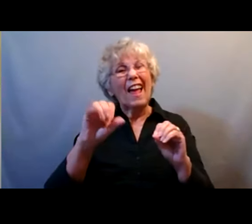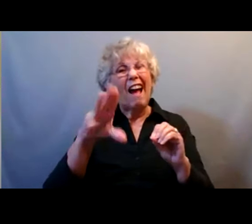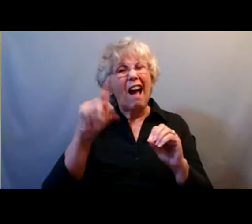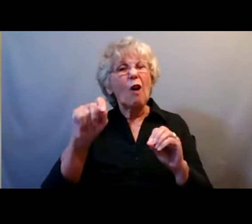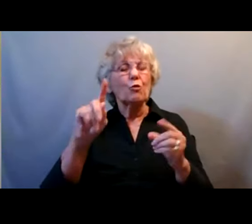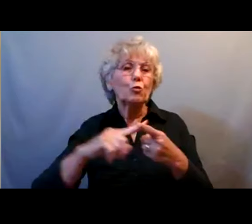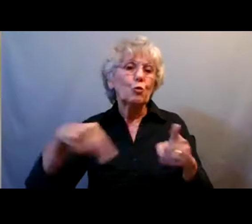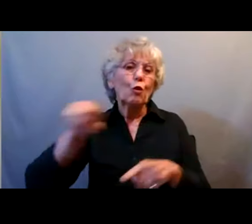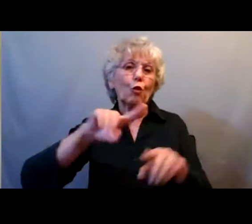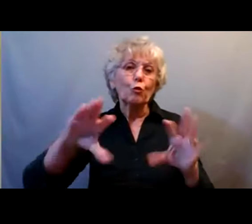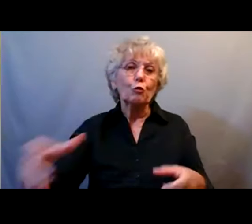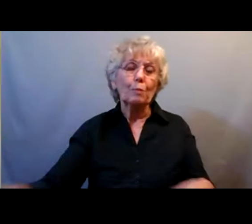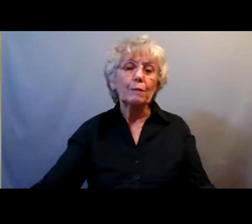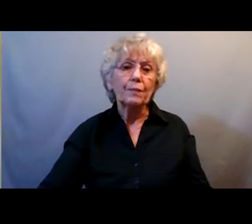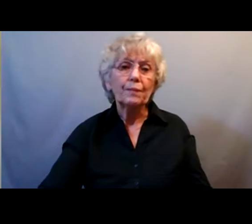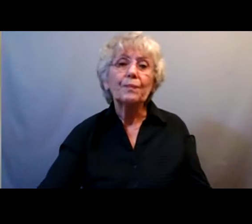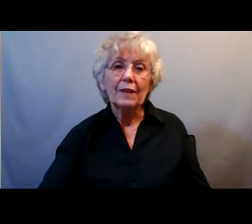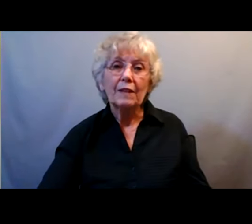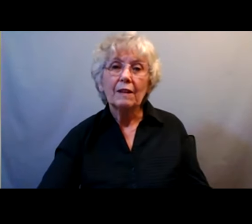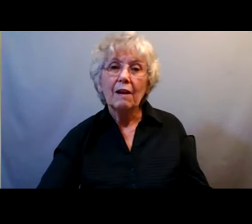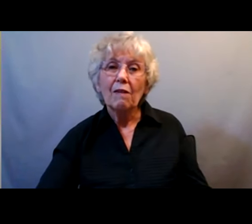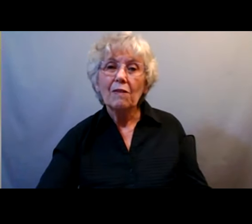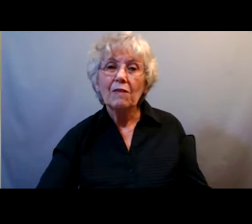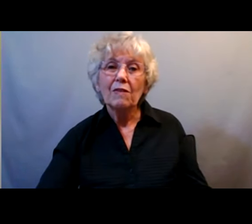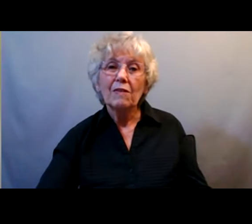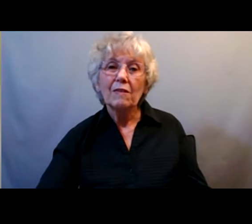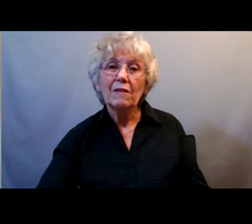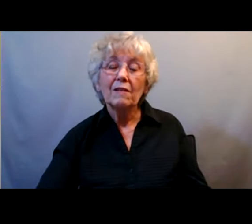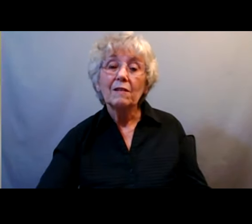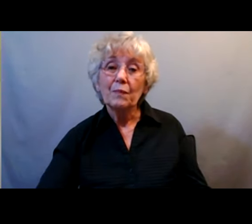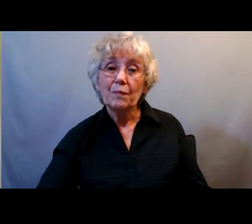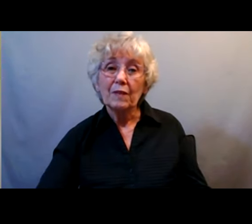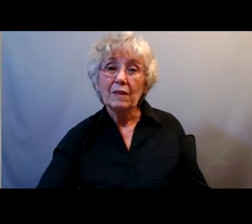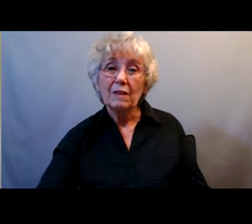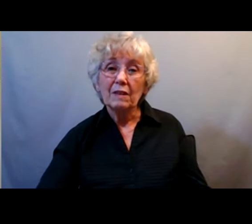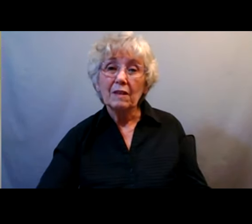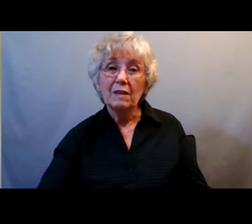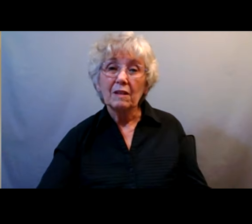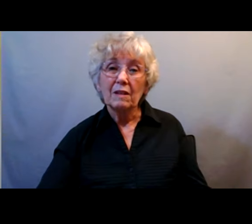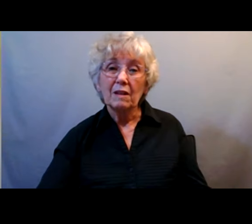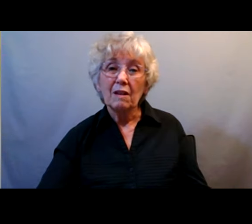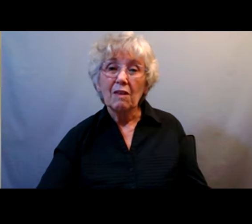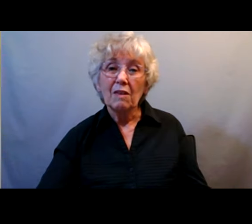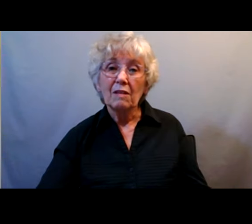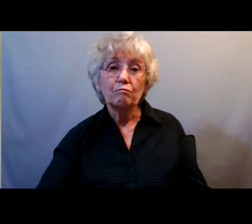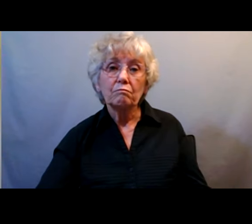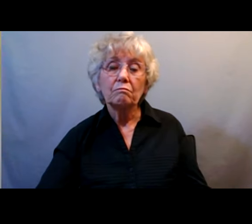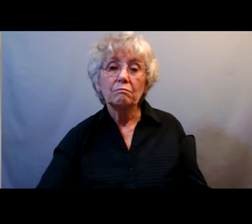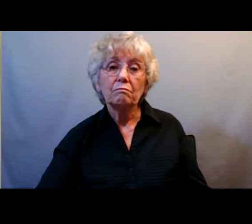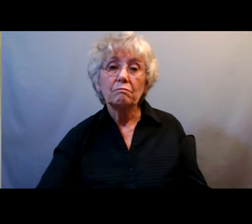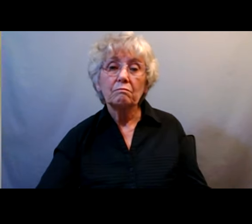group. Hi, Vince. It's nice to see you again. Thank you for those. Yes, Marcy. Thank you. I was so glad to see a familiar